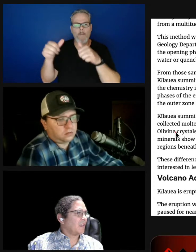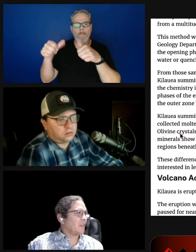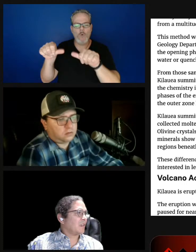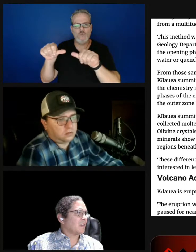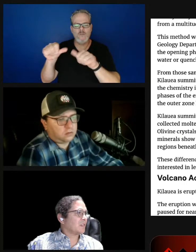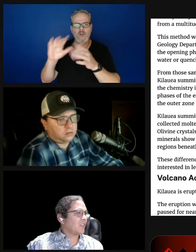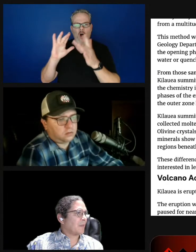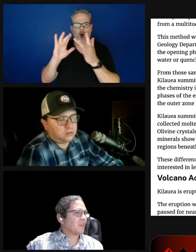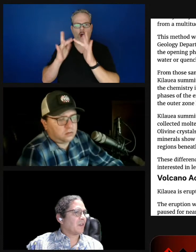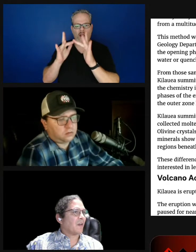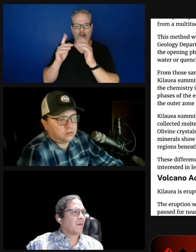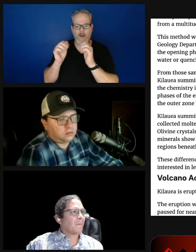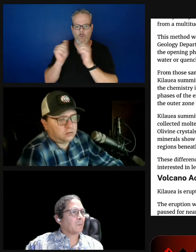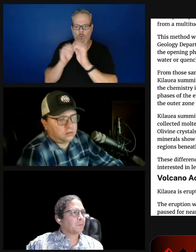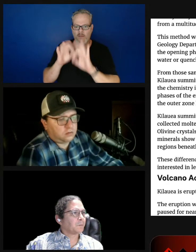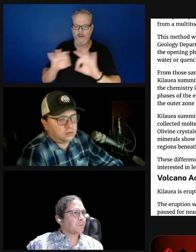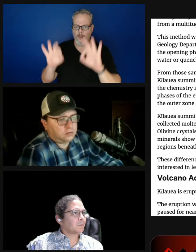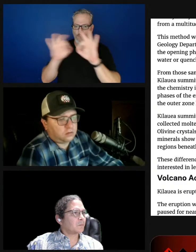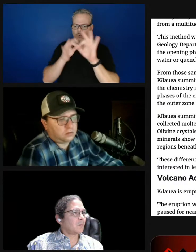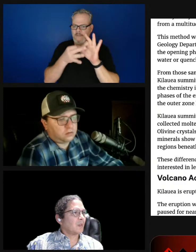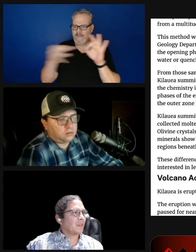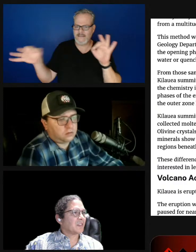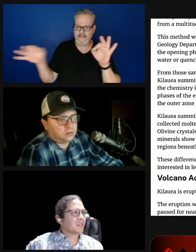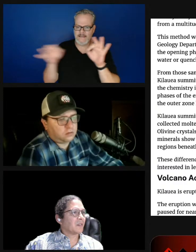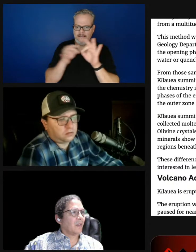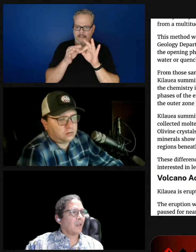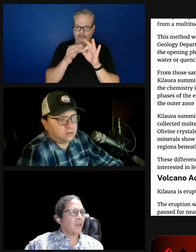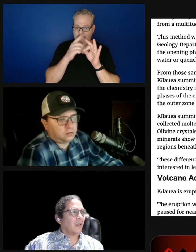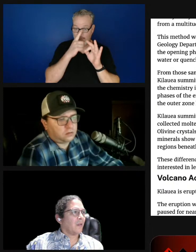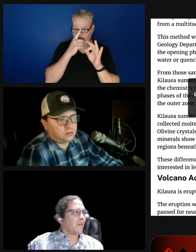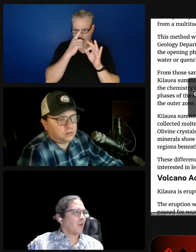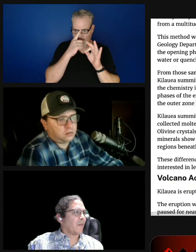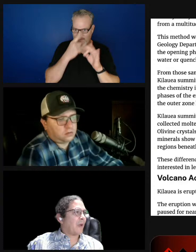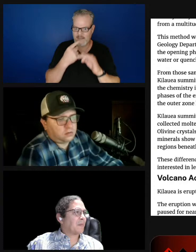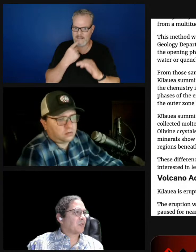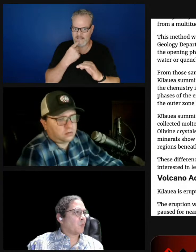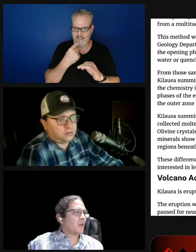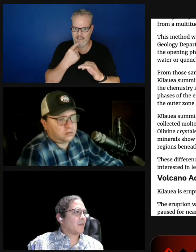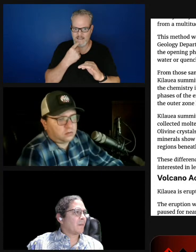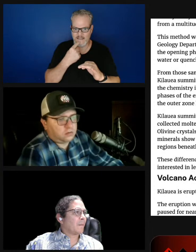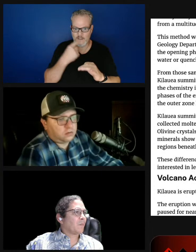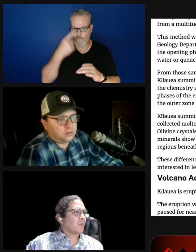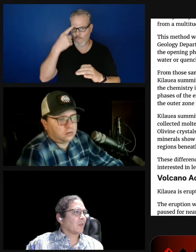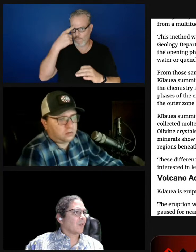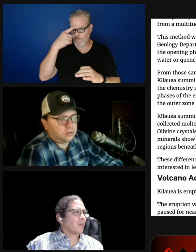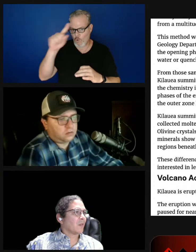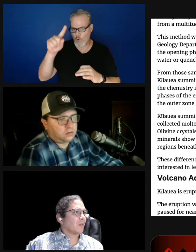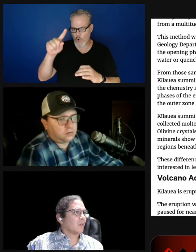the key statement here is for episode 1,